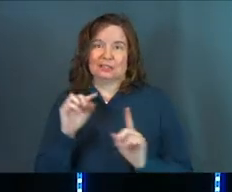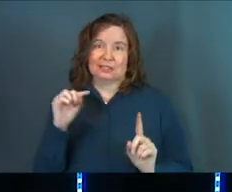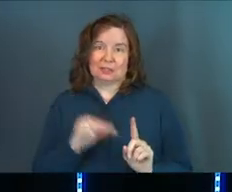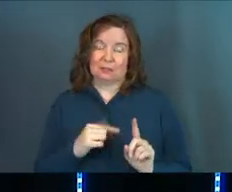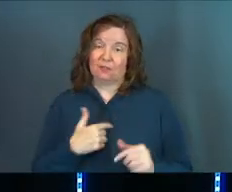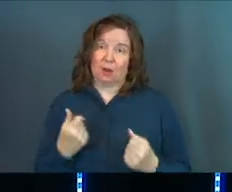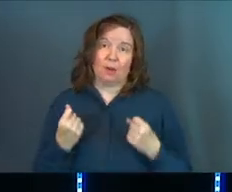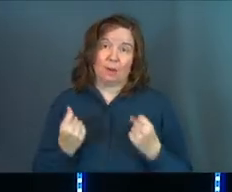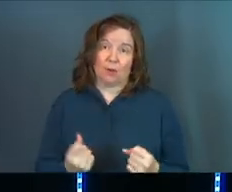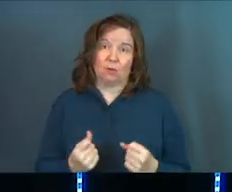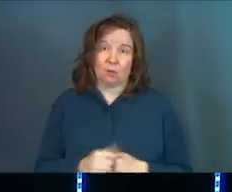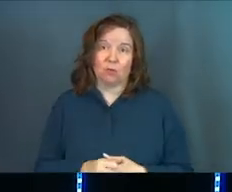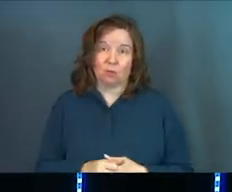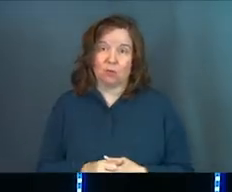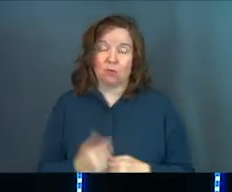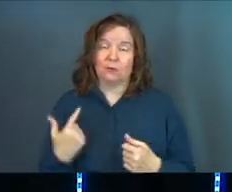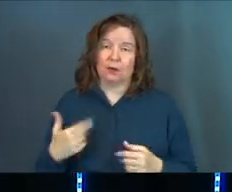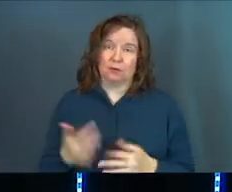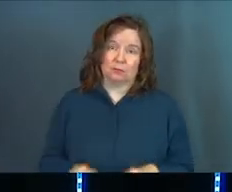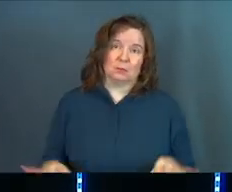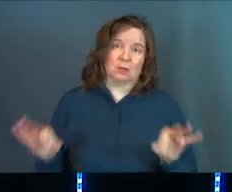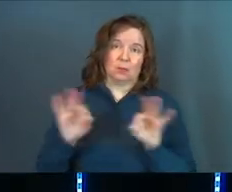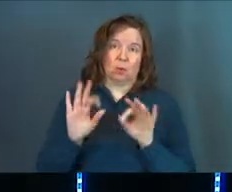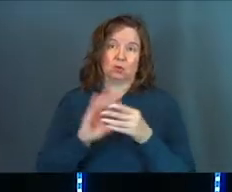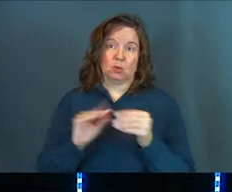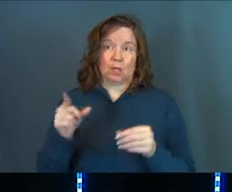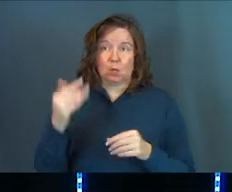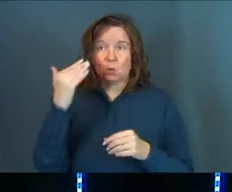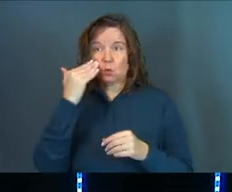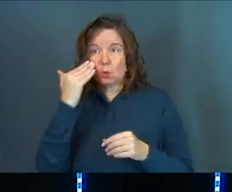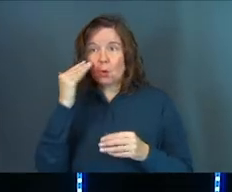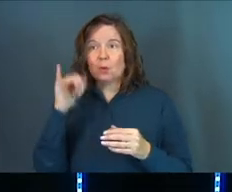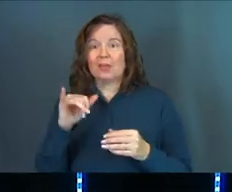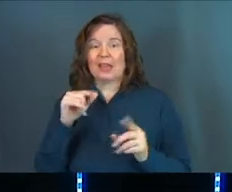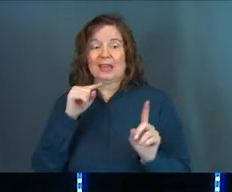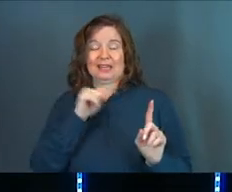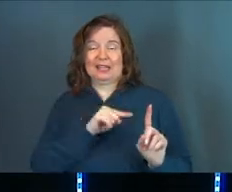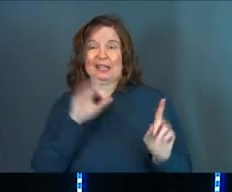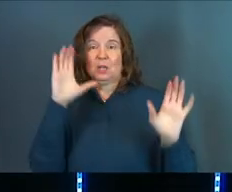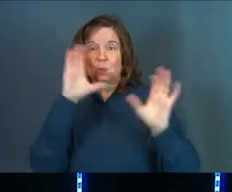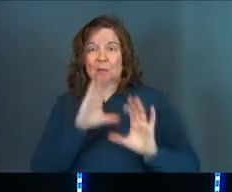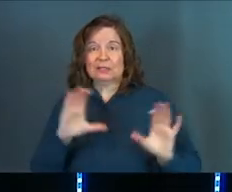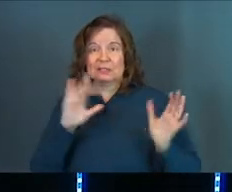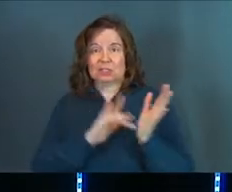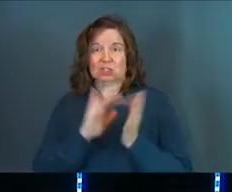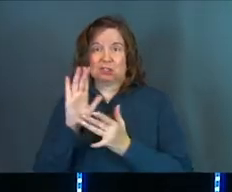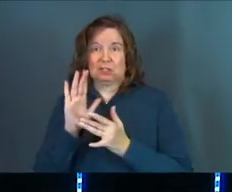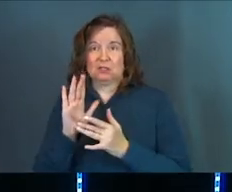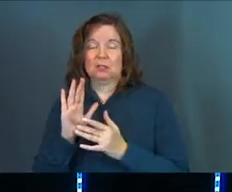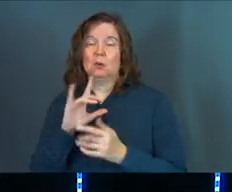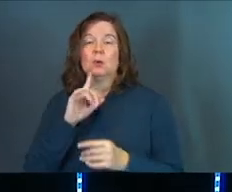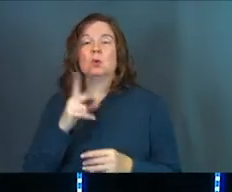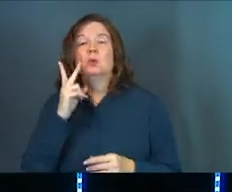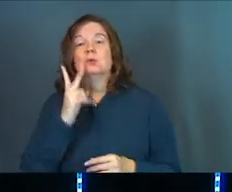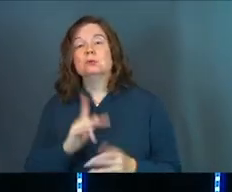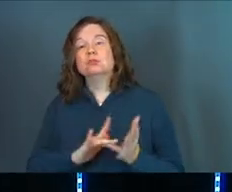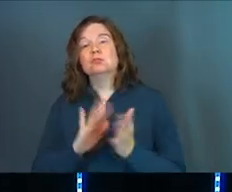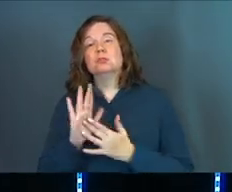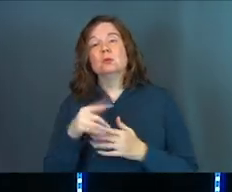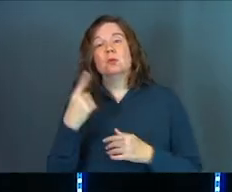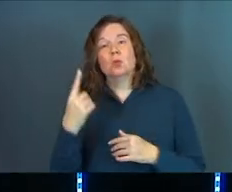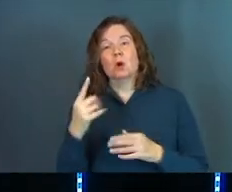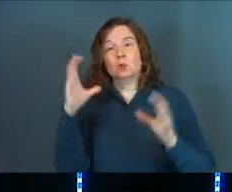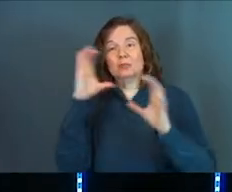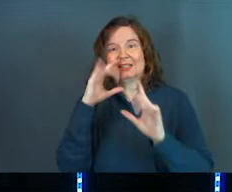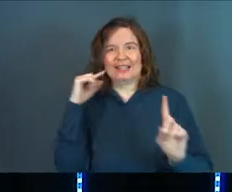Very, very powerful. It's very, very important to the story that you know that he was seeking Jesus. We're going to ultimately see that Jesus was the